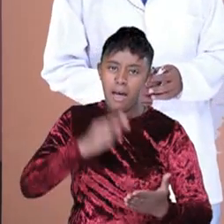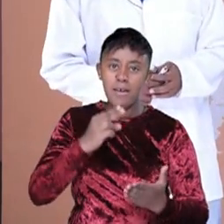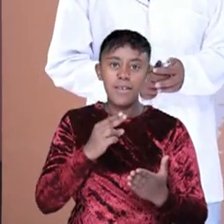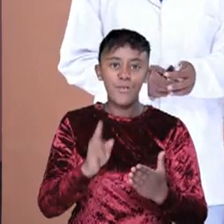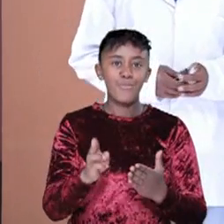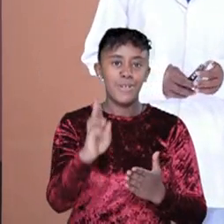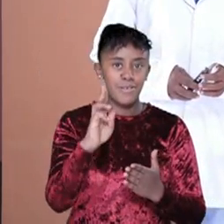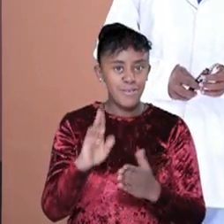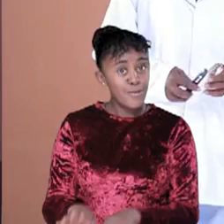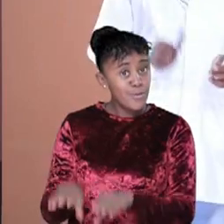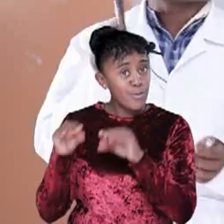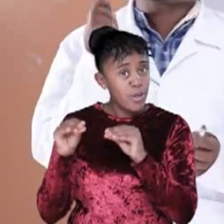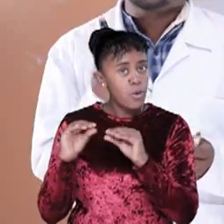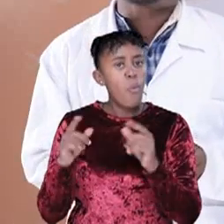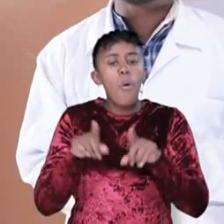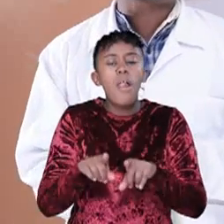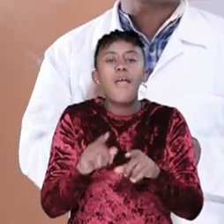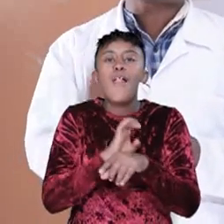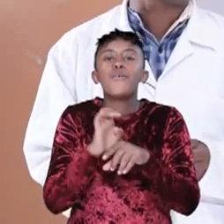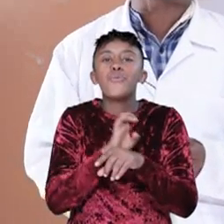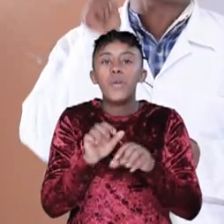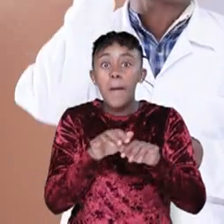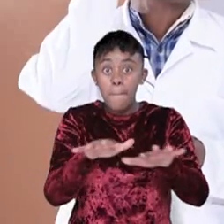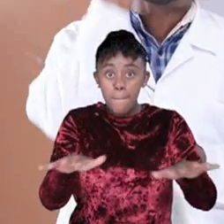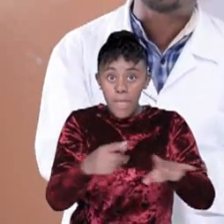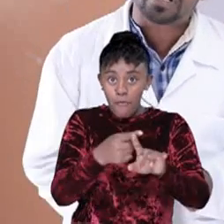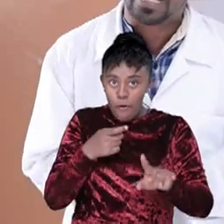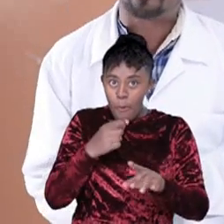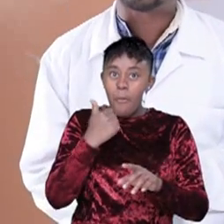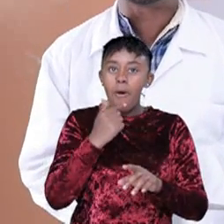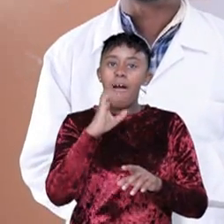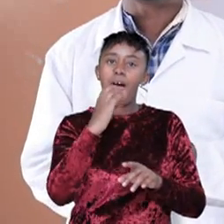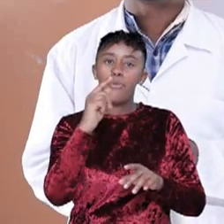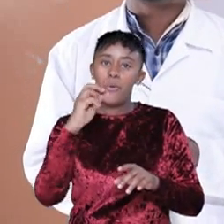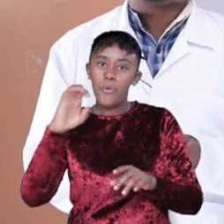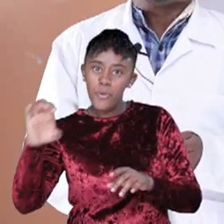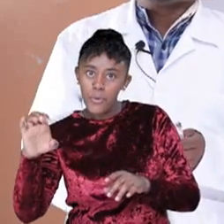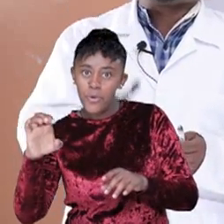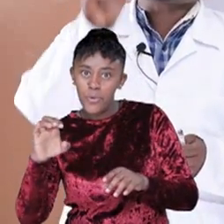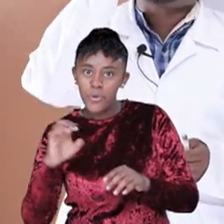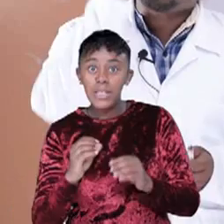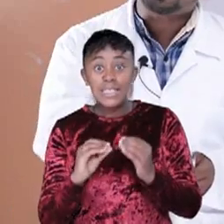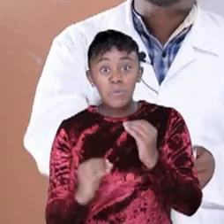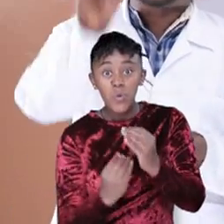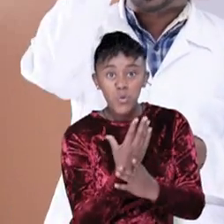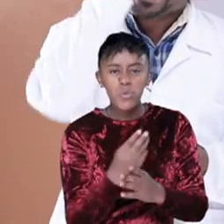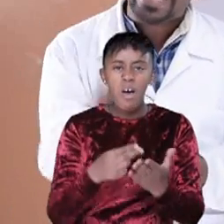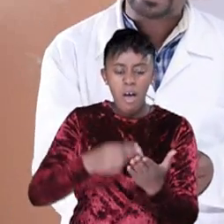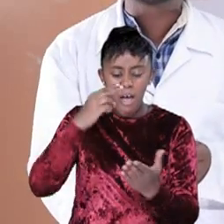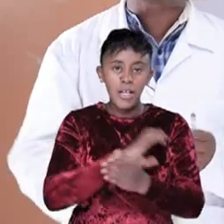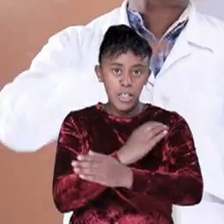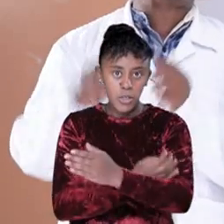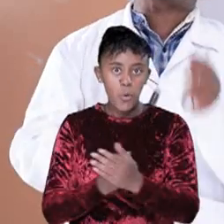speed. Student, when electron is emitted from the cathode surface, it produces